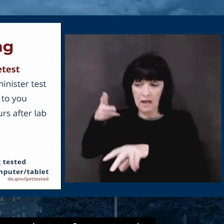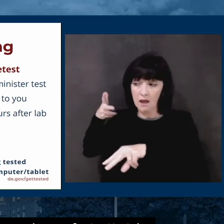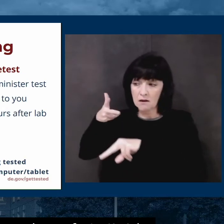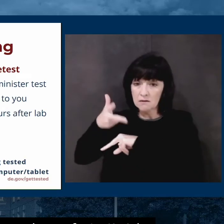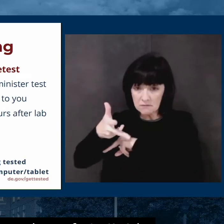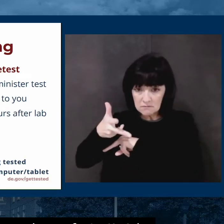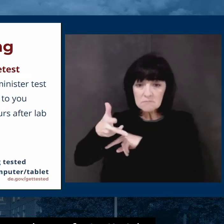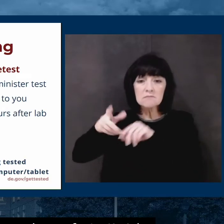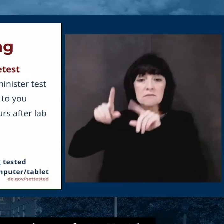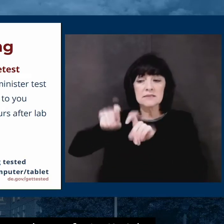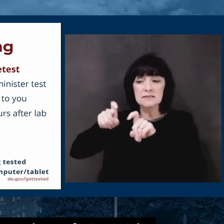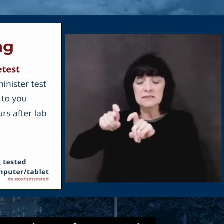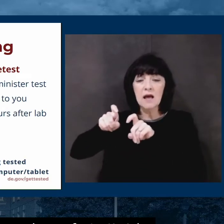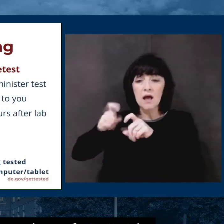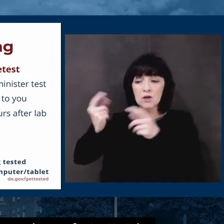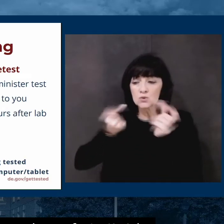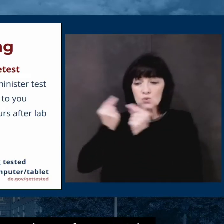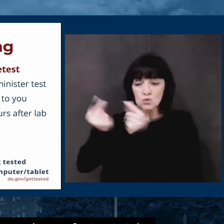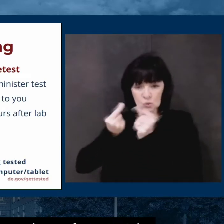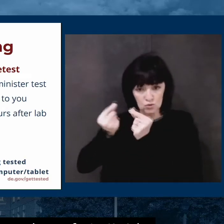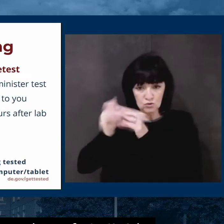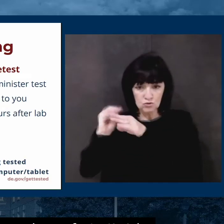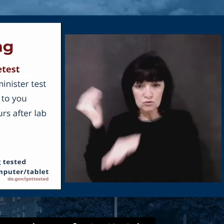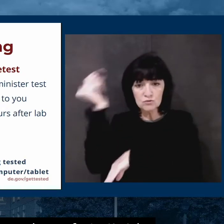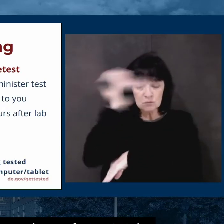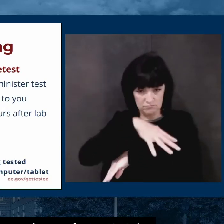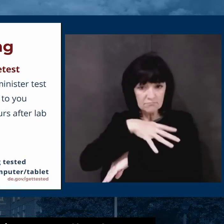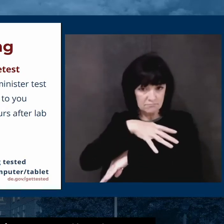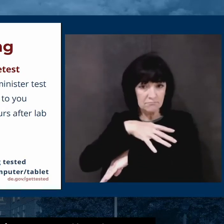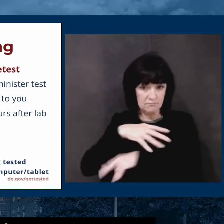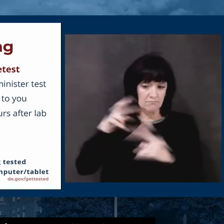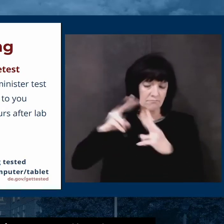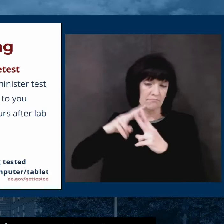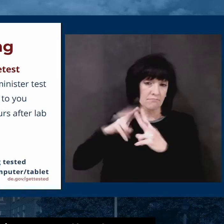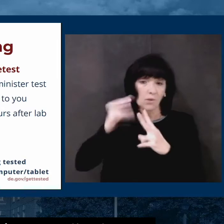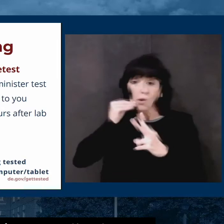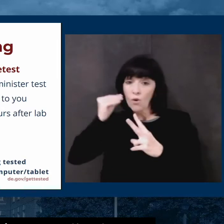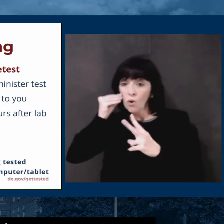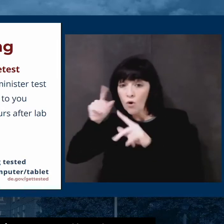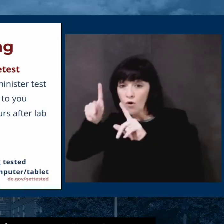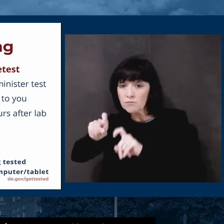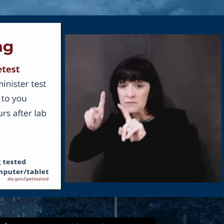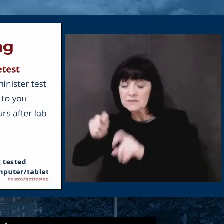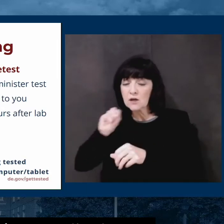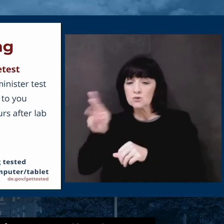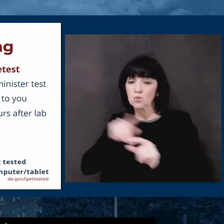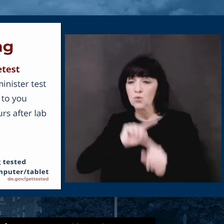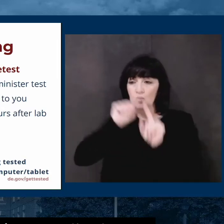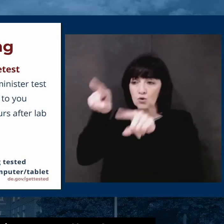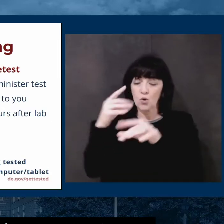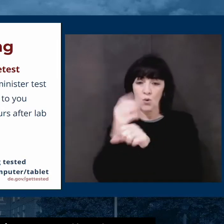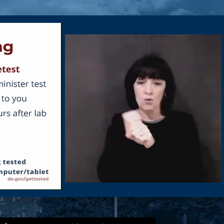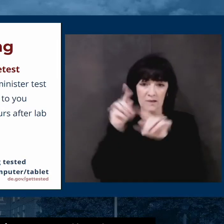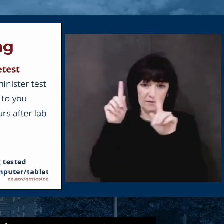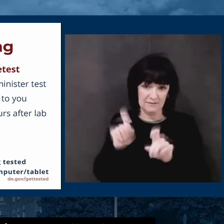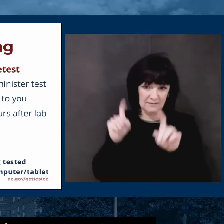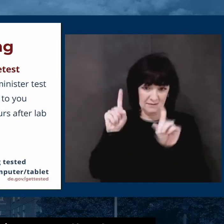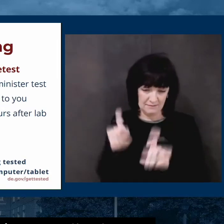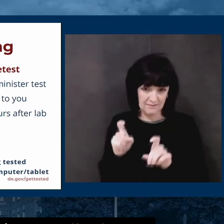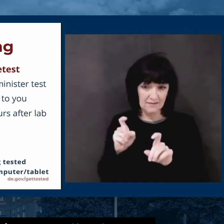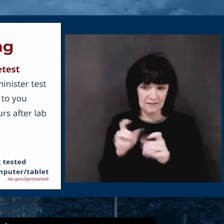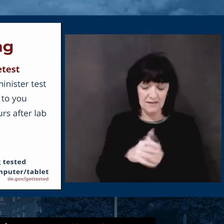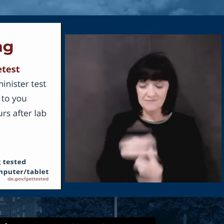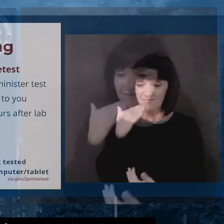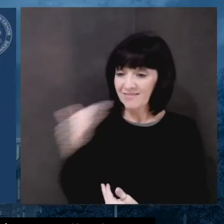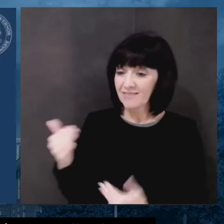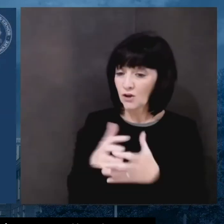to remember that obtaining an at-home test kit is another excellent way to obtain testing. Thank you, Governor. Thank you very much, Dr.